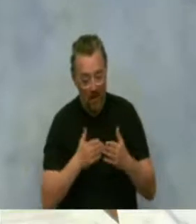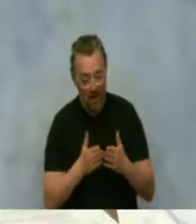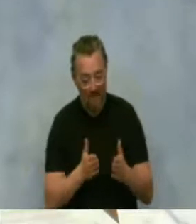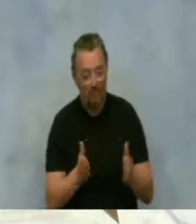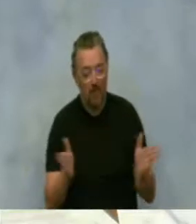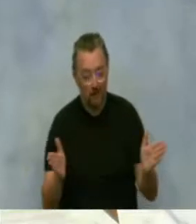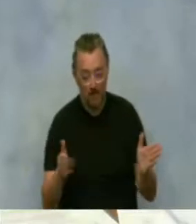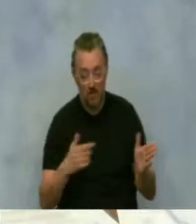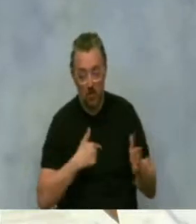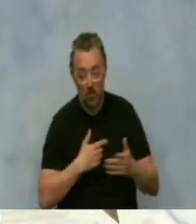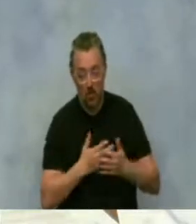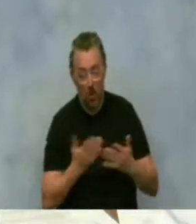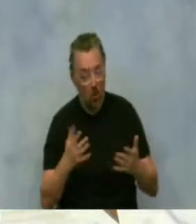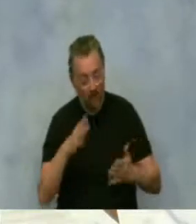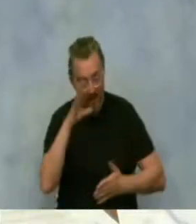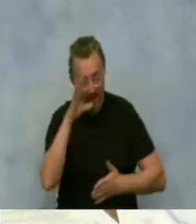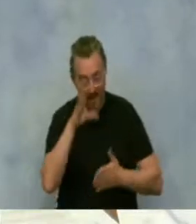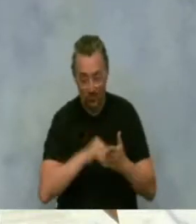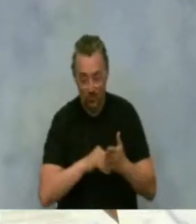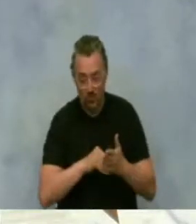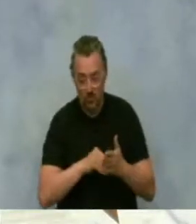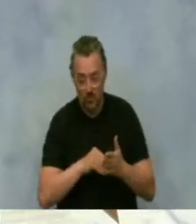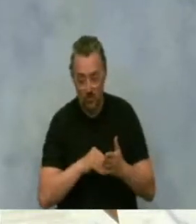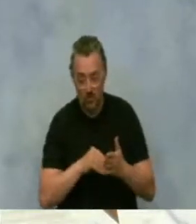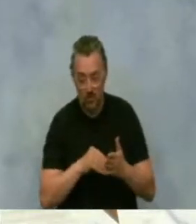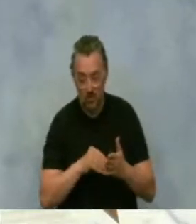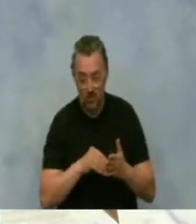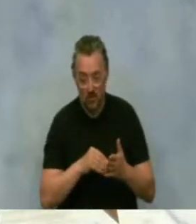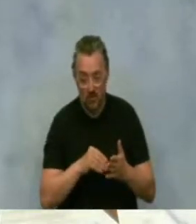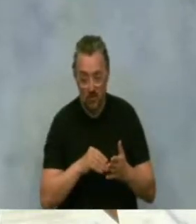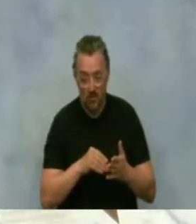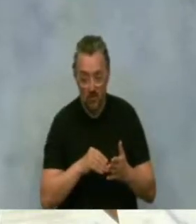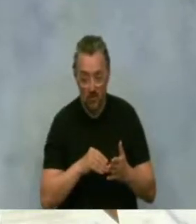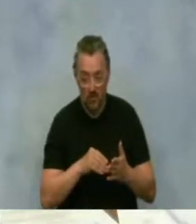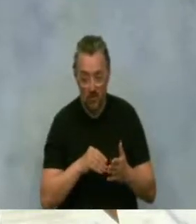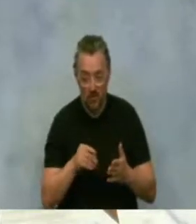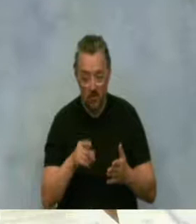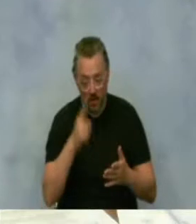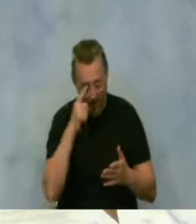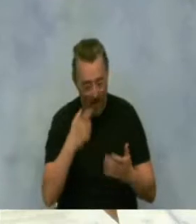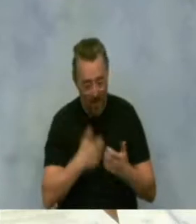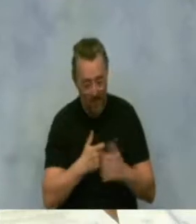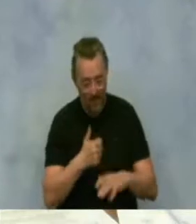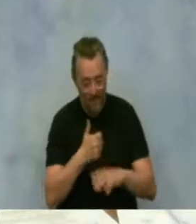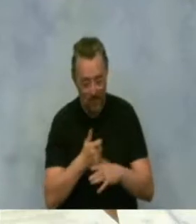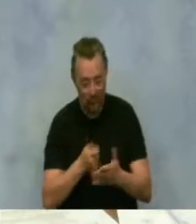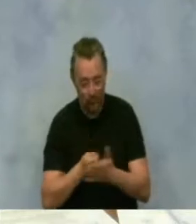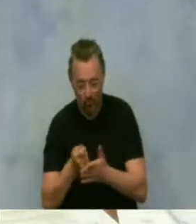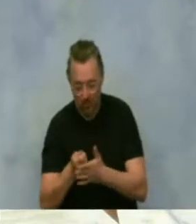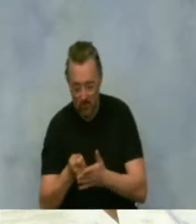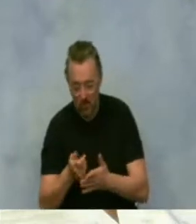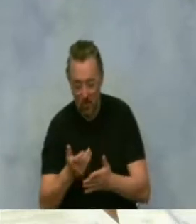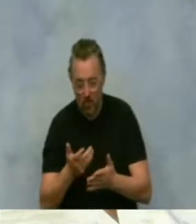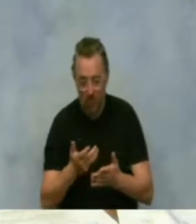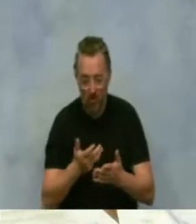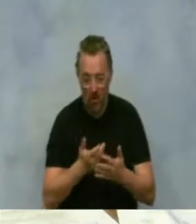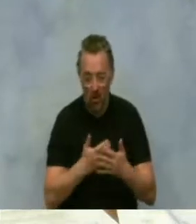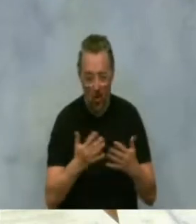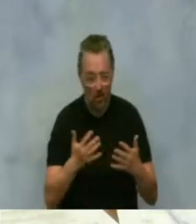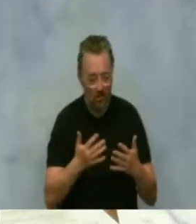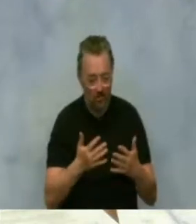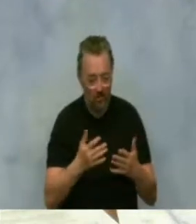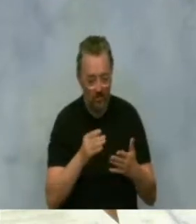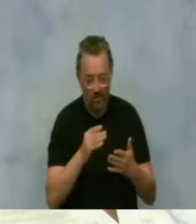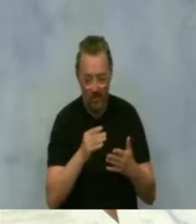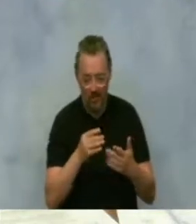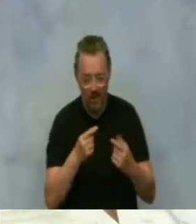a lot of experience. I could think of our own resource where annual rent setting letter, we used to include loads of attachments, including things linked